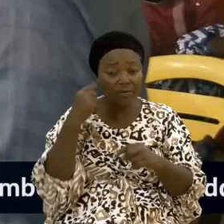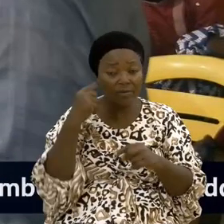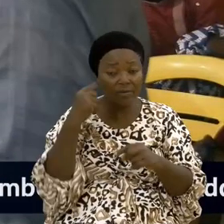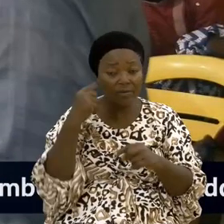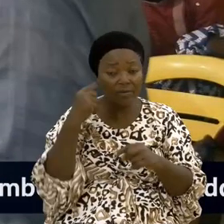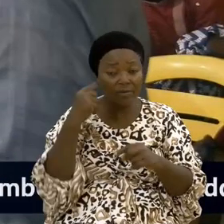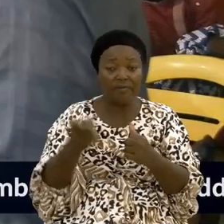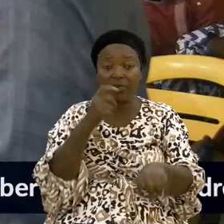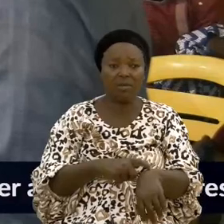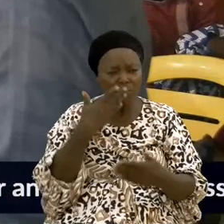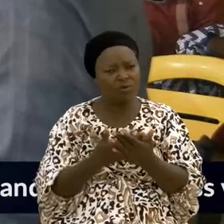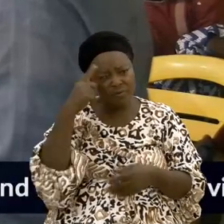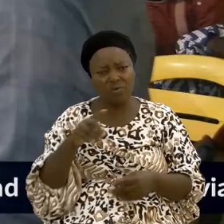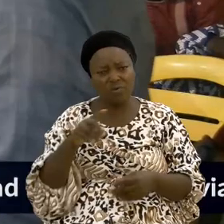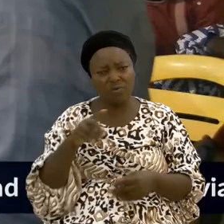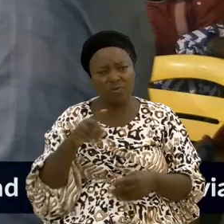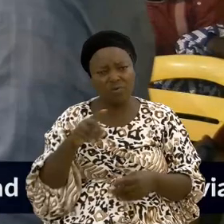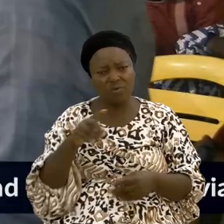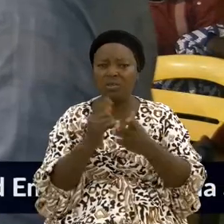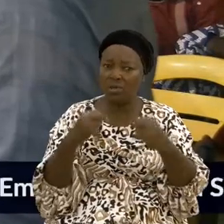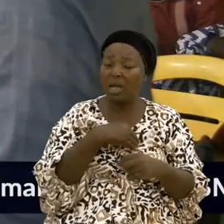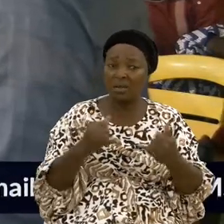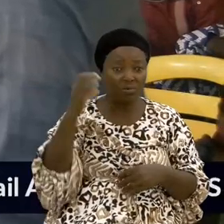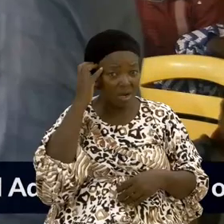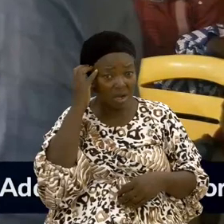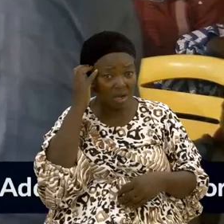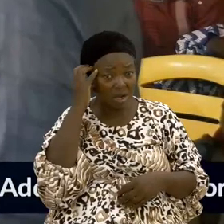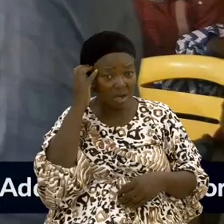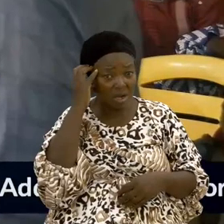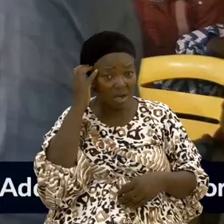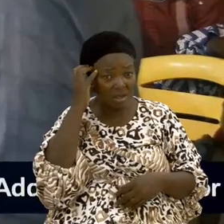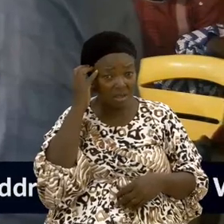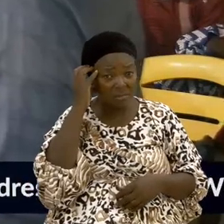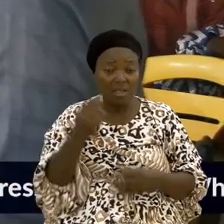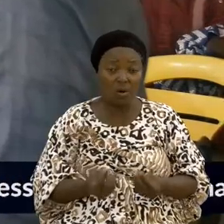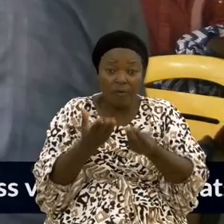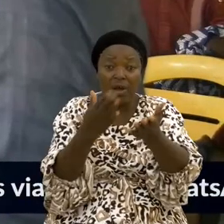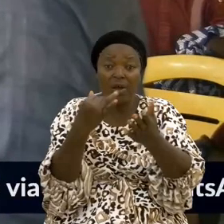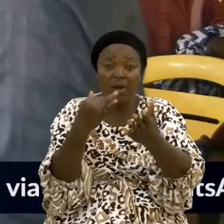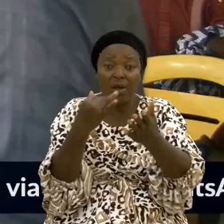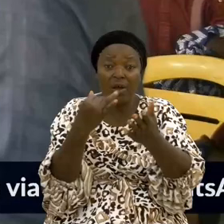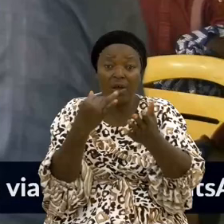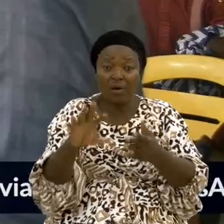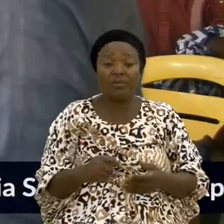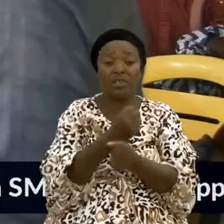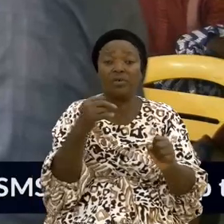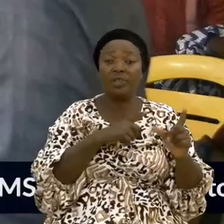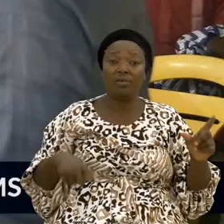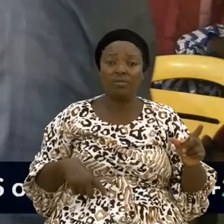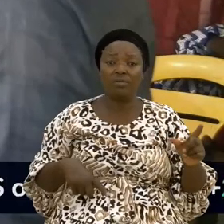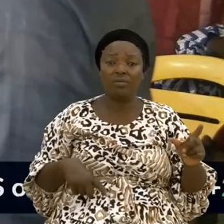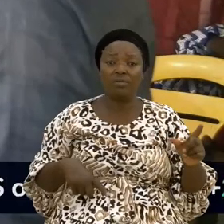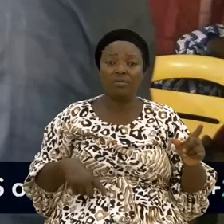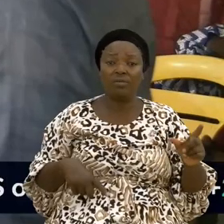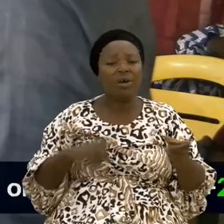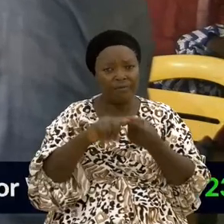you that you came and now you have the offer of the salvation of the Lord.